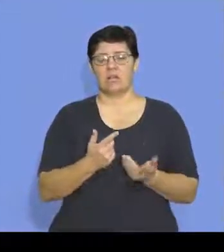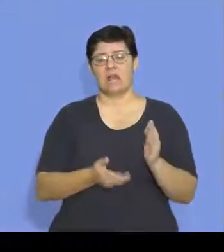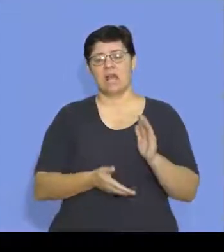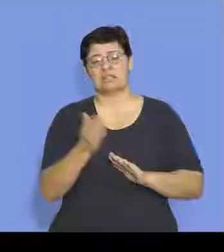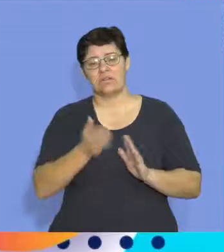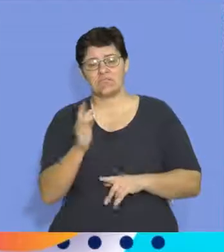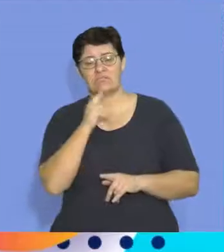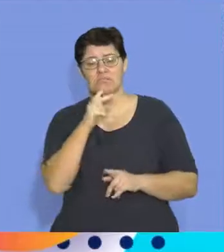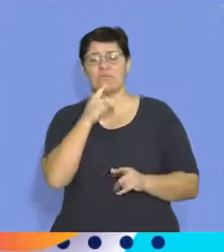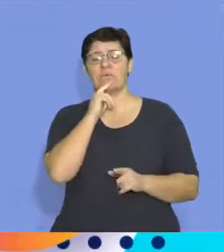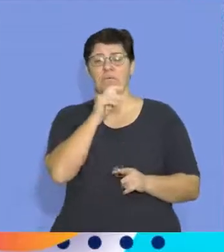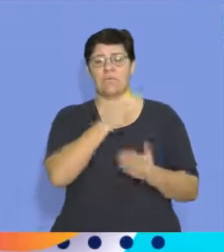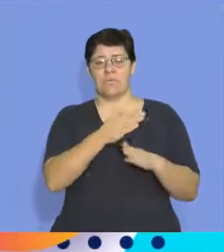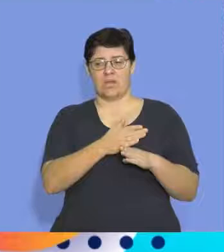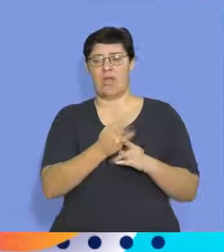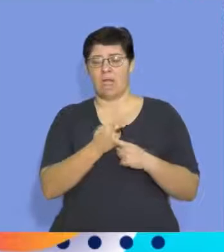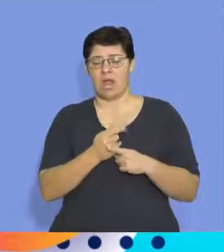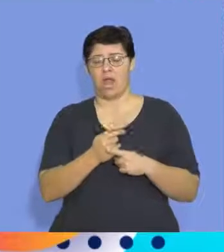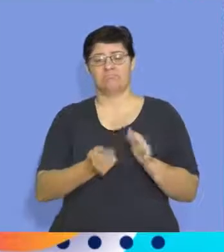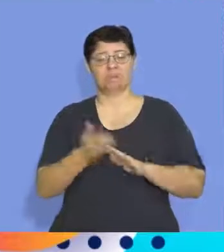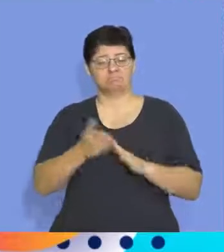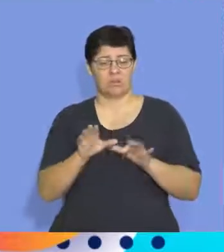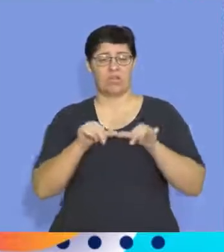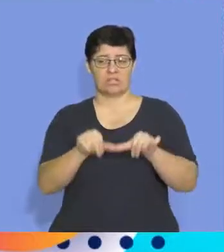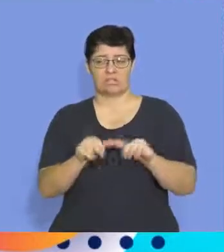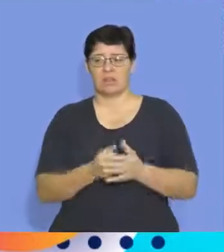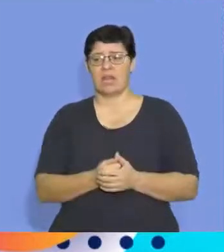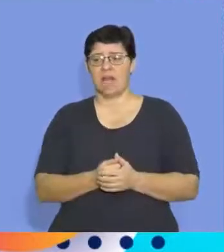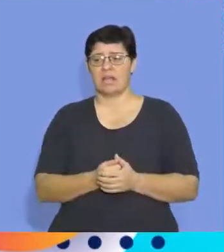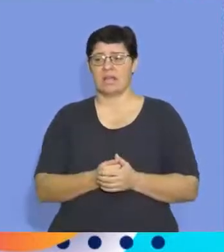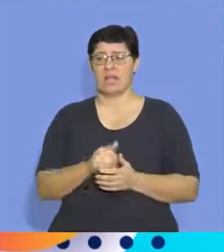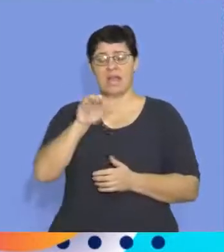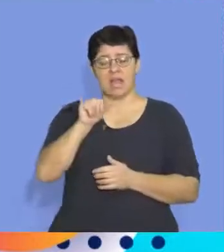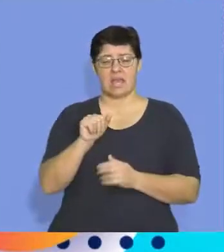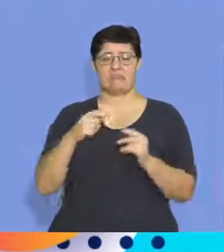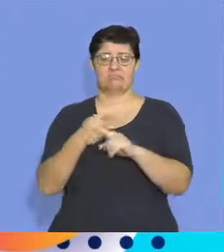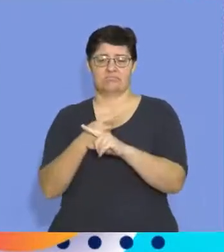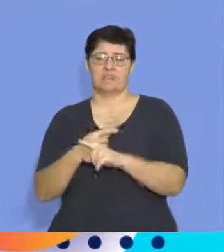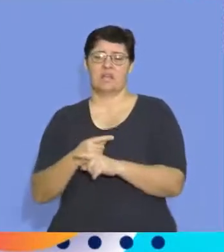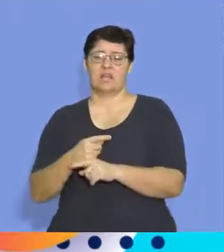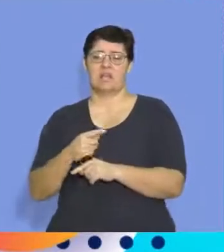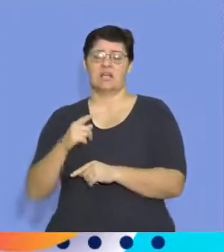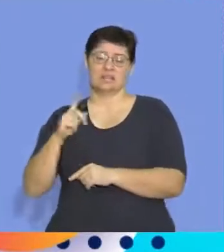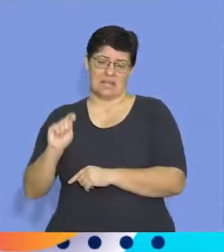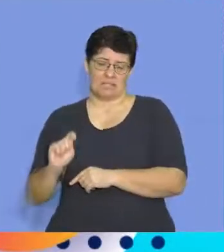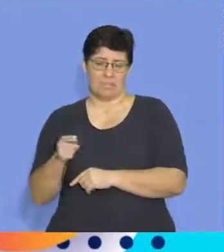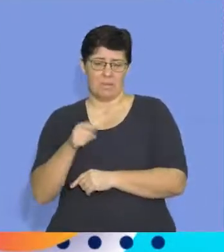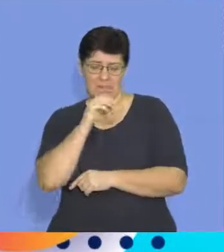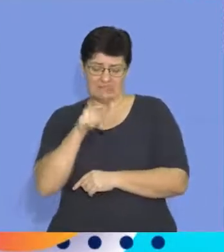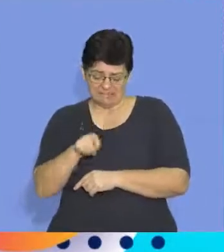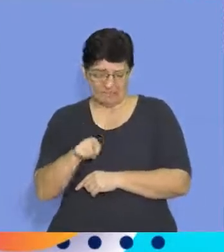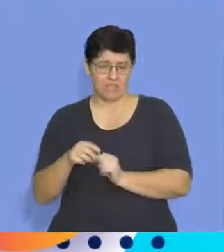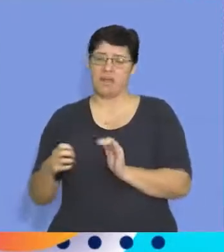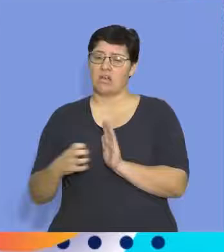acceleration we're working with is constant. It's 9.8 meters per second squared down. So it makes that